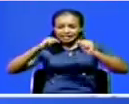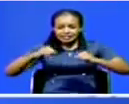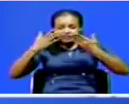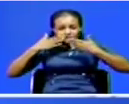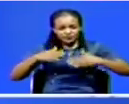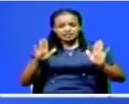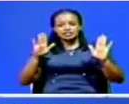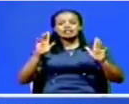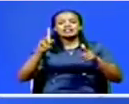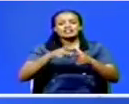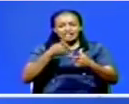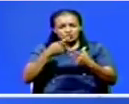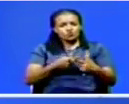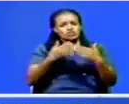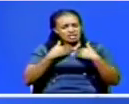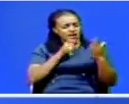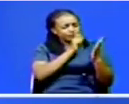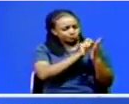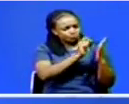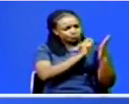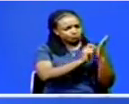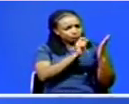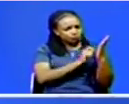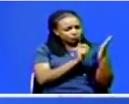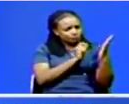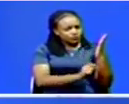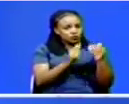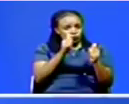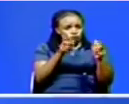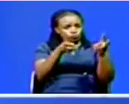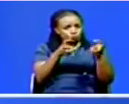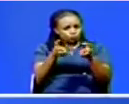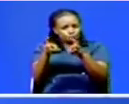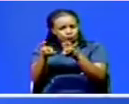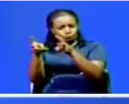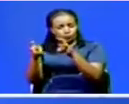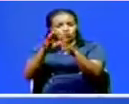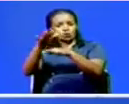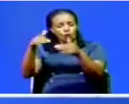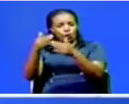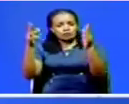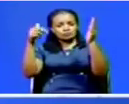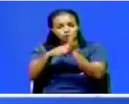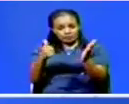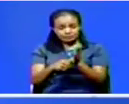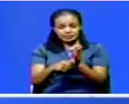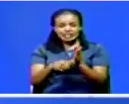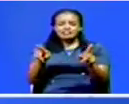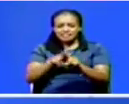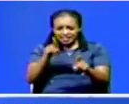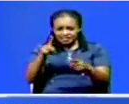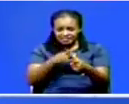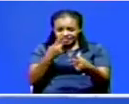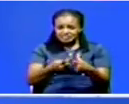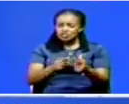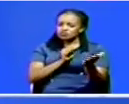drafted which will capture those particular issues. And then that bill will be published. And after